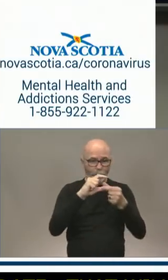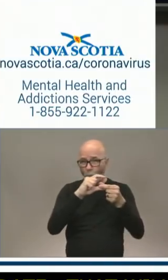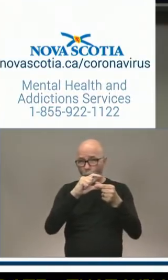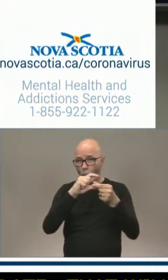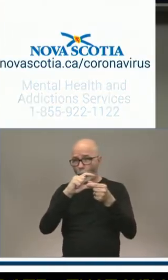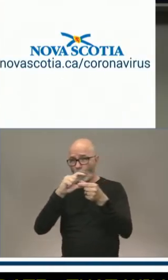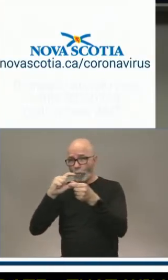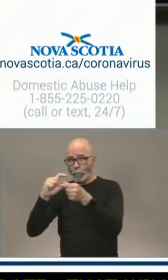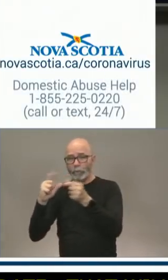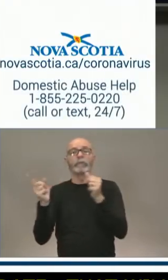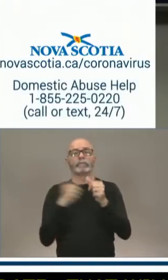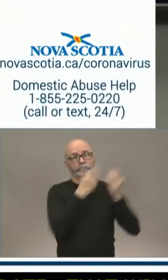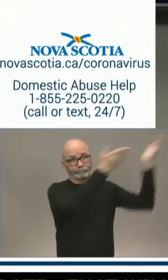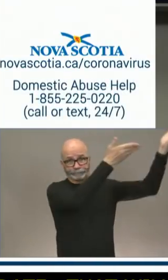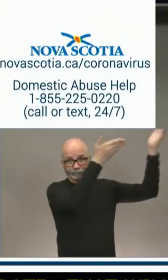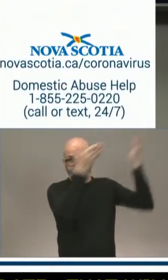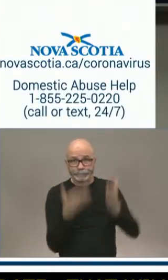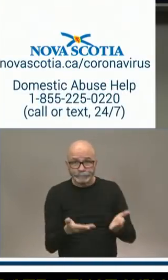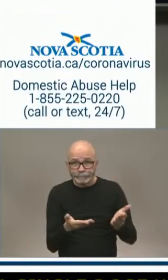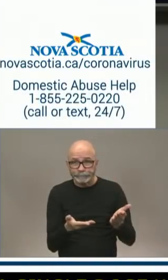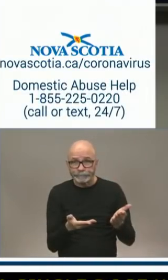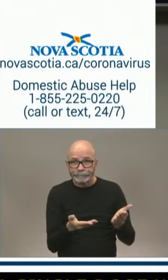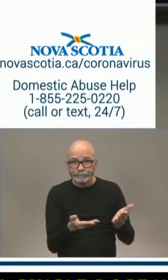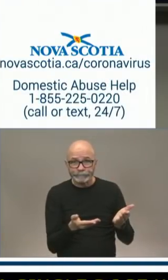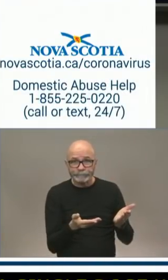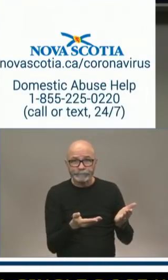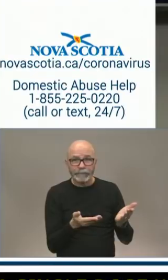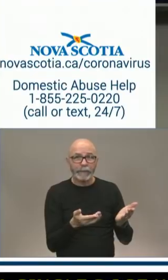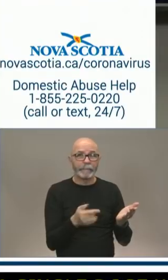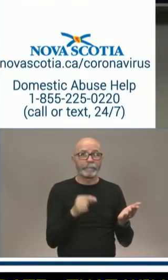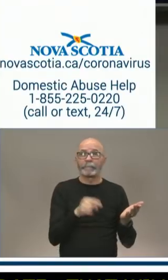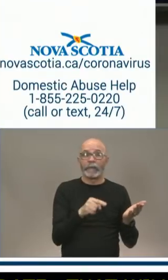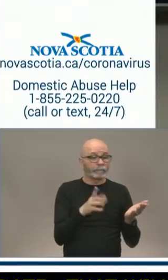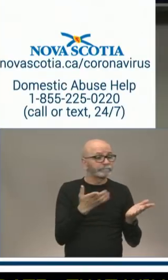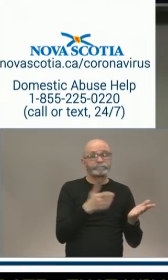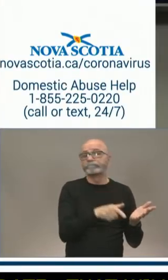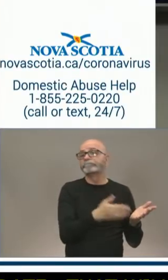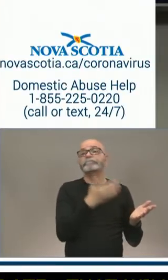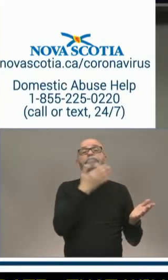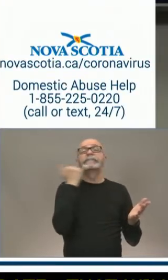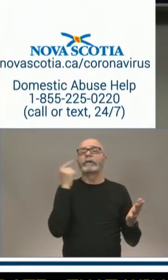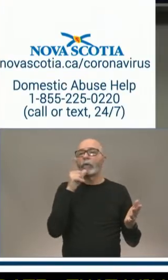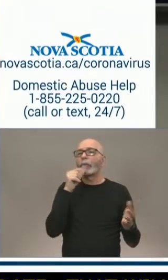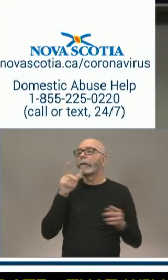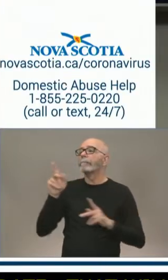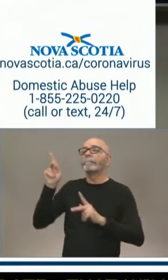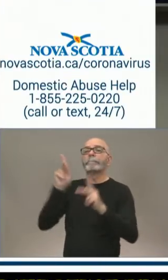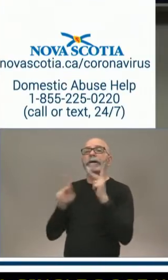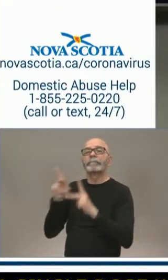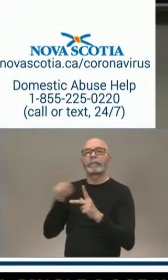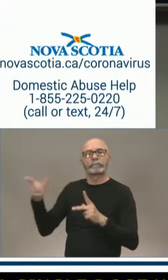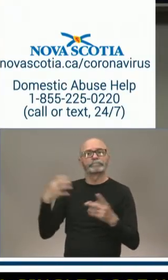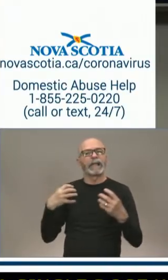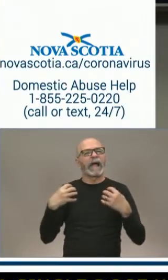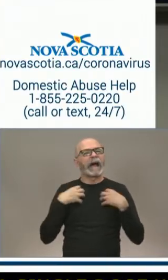the Johnson & Johnson single dose is in some vulnerable populations where getting them back for a